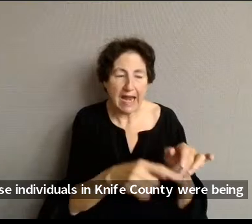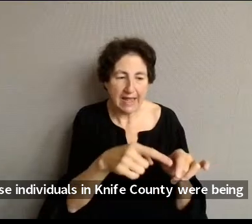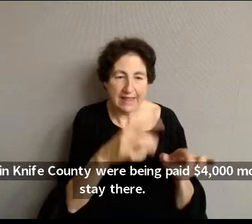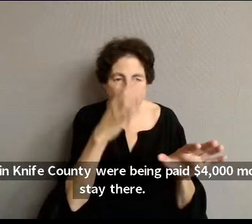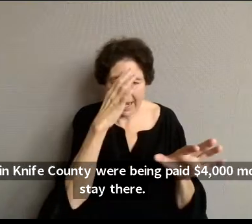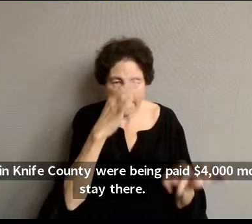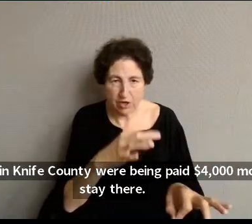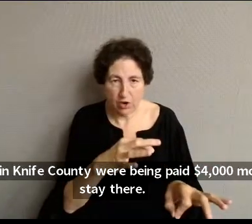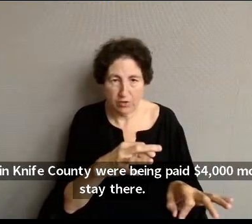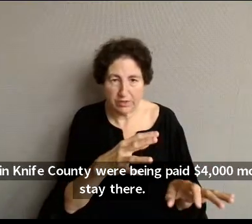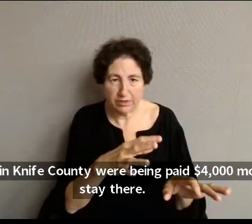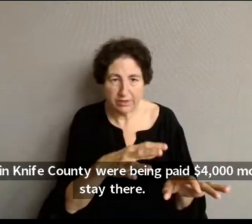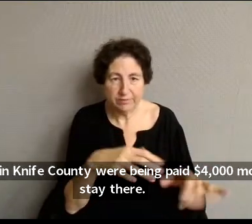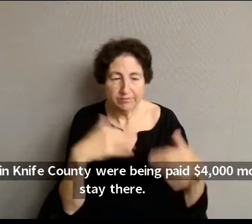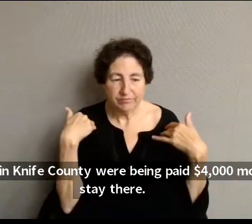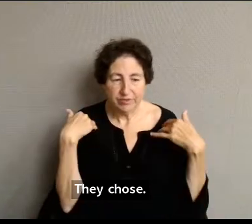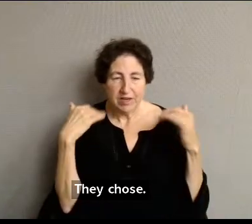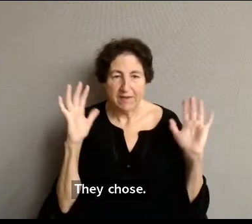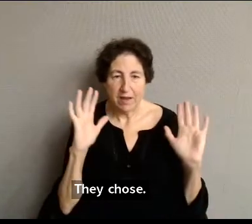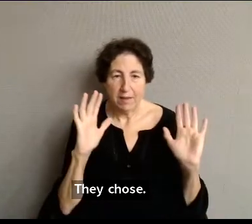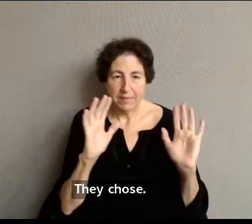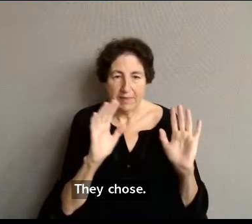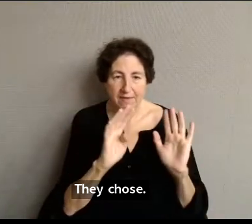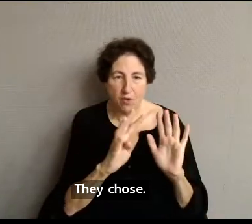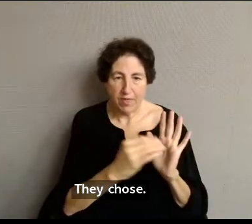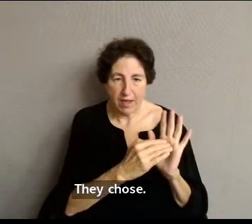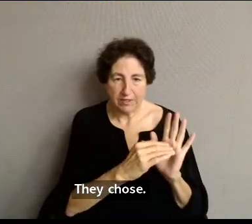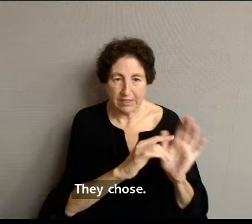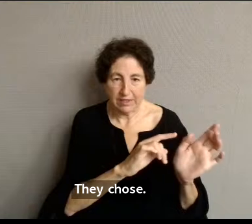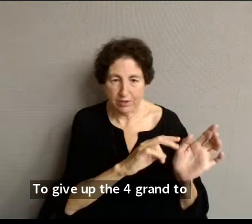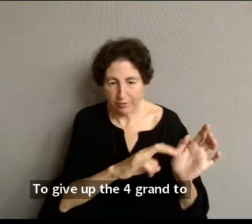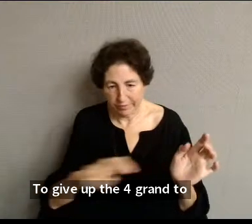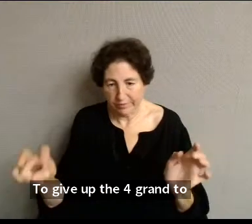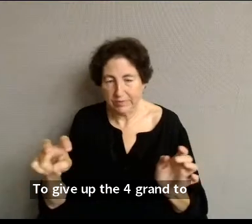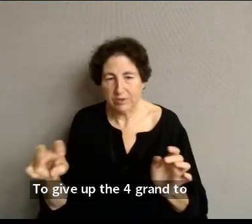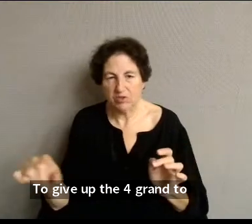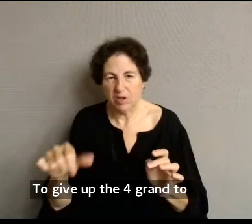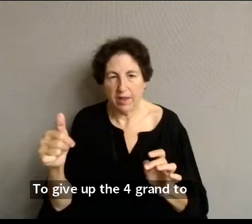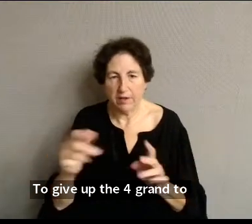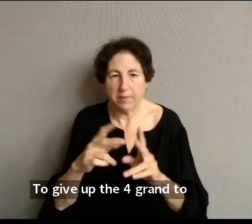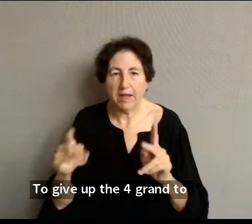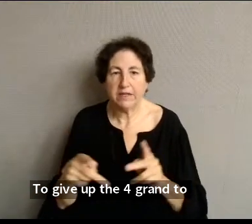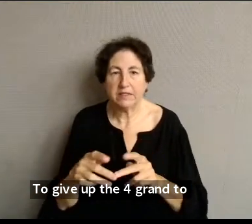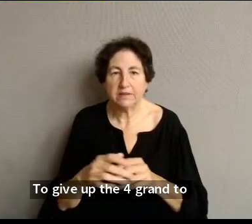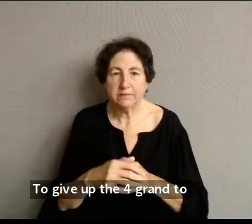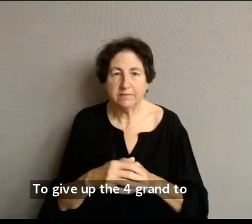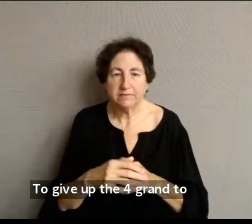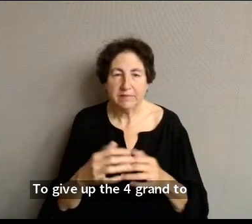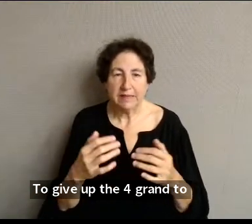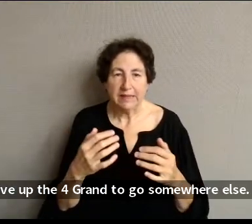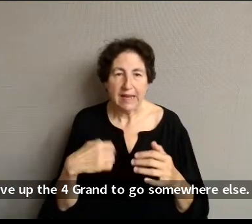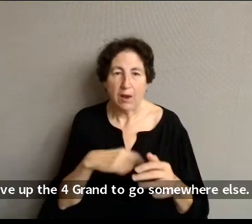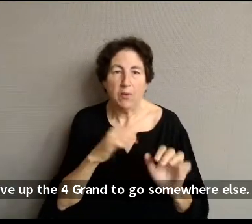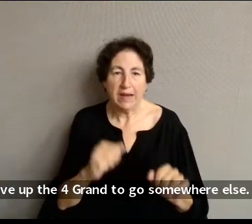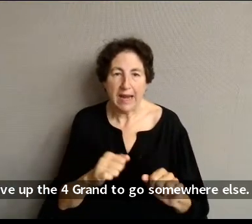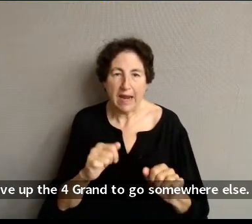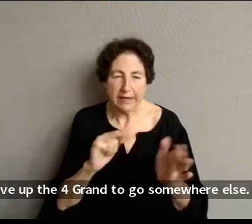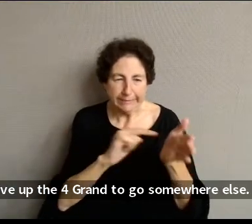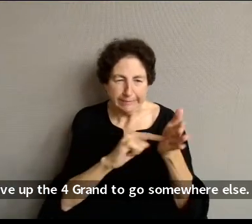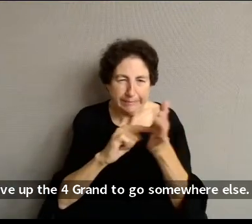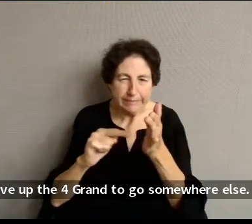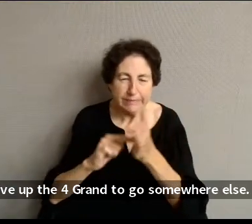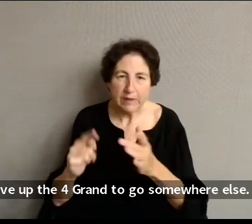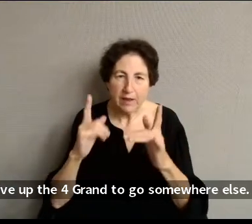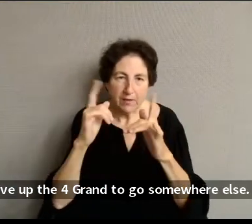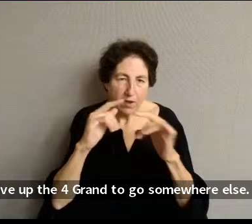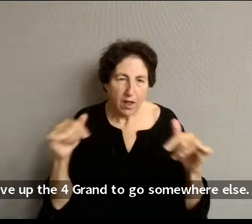chose to give up the $4,000 to go somewhere else. Now we can look at all kinds of reasons, and all kinds